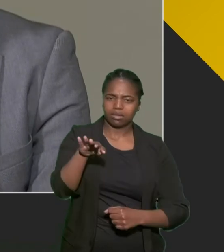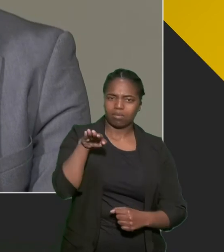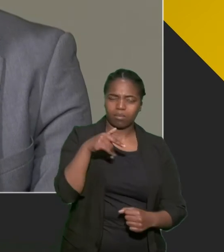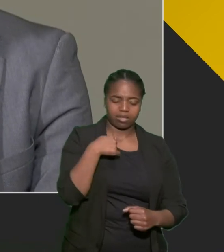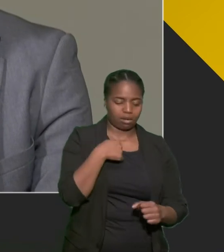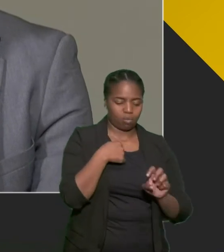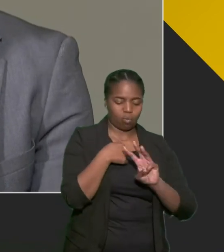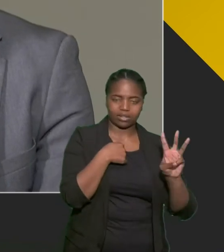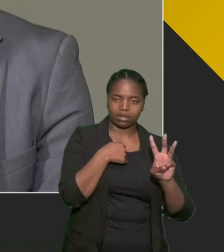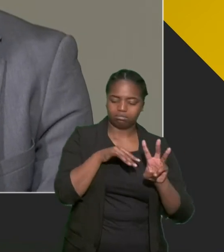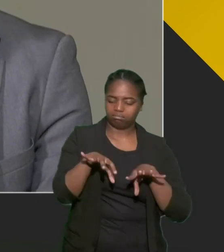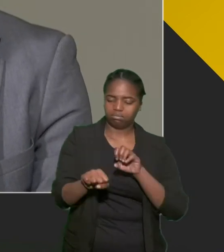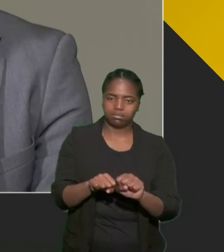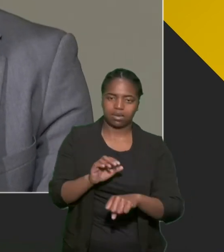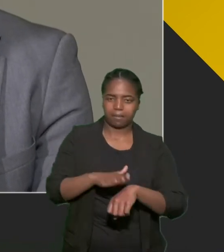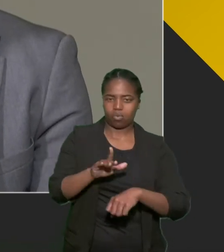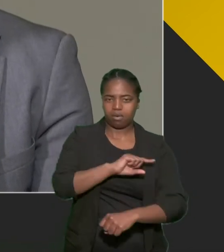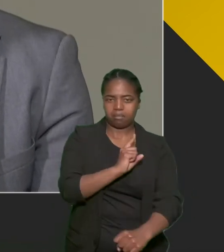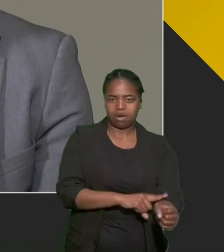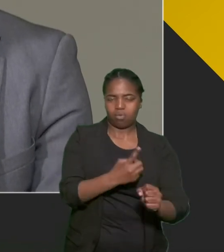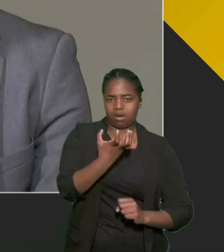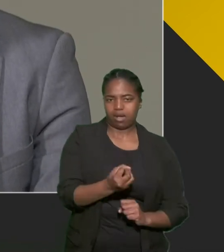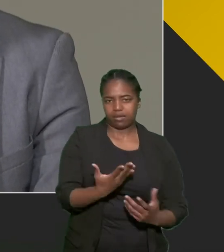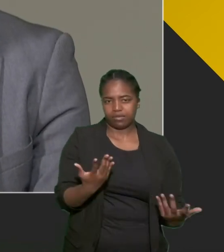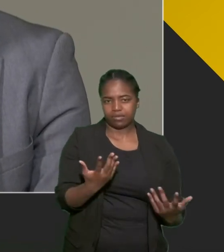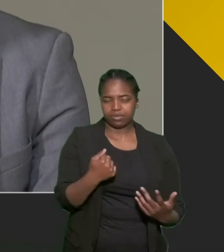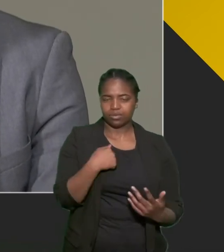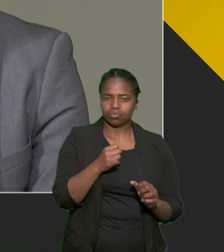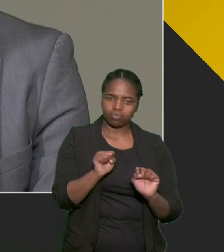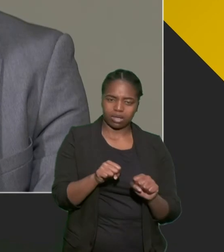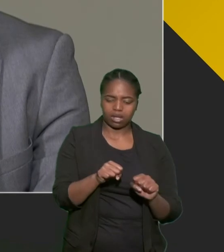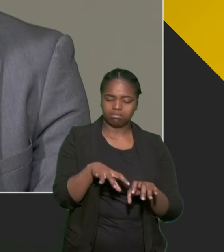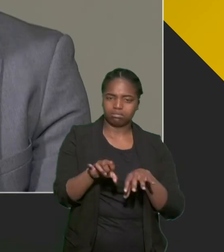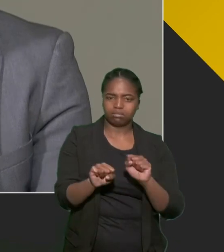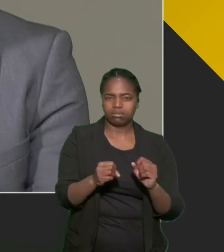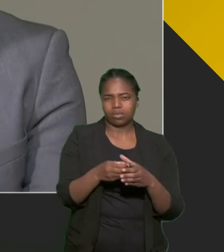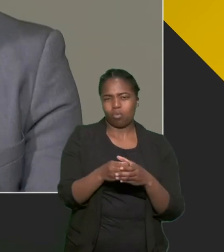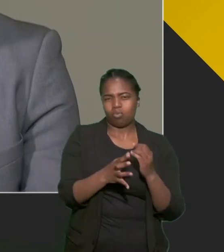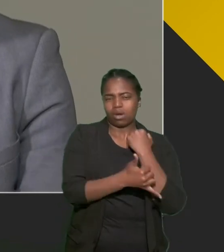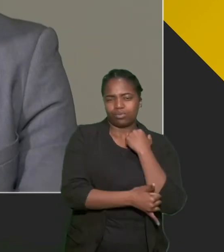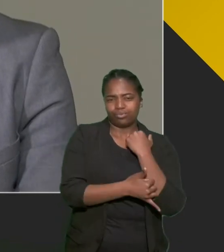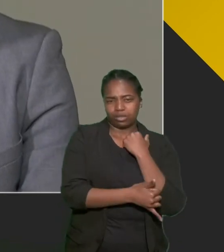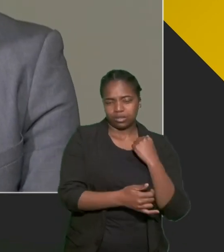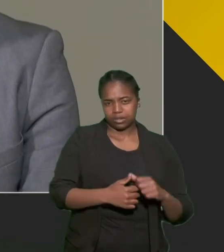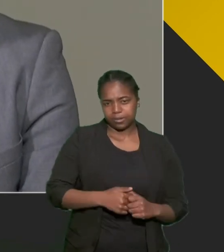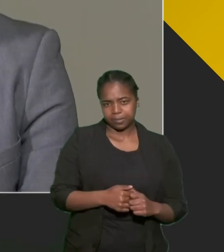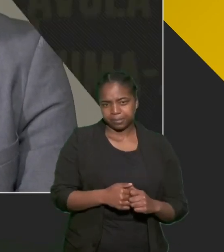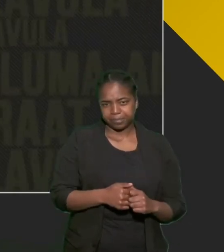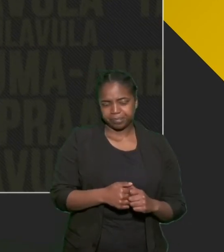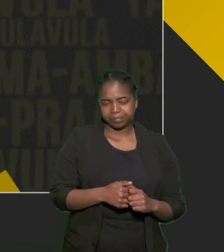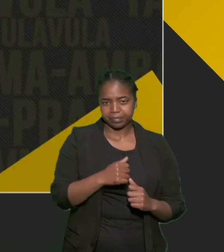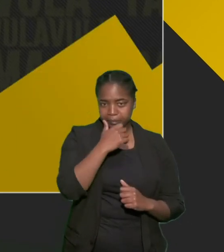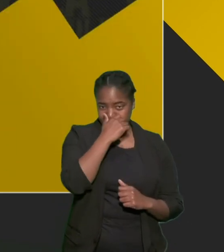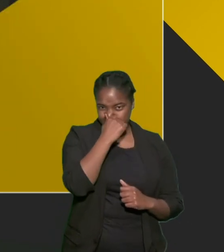these Western countries, which are much more powerful to and are able to bully small countries when they operate as these small little countries like